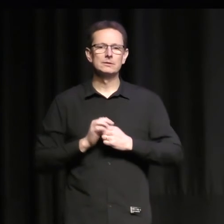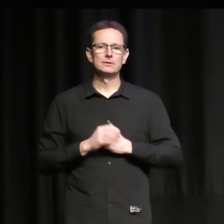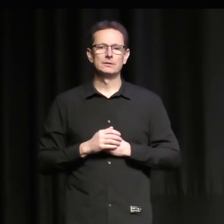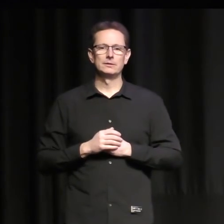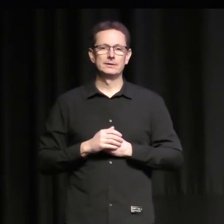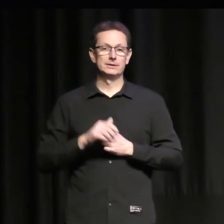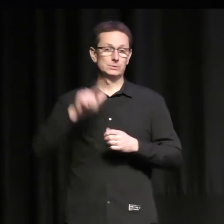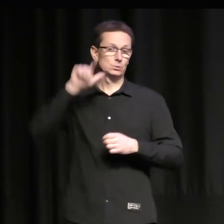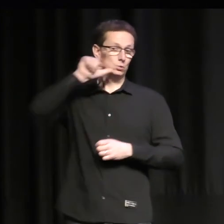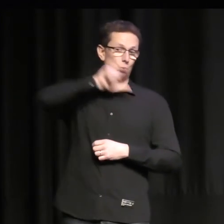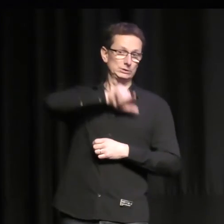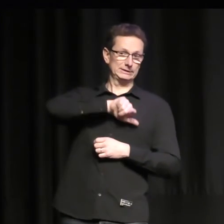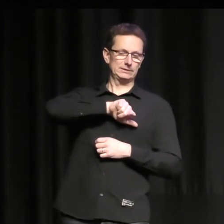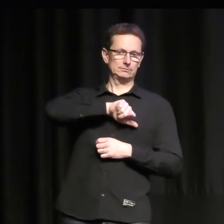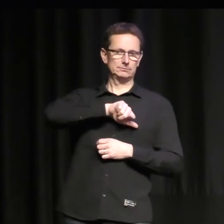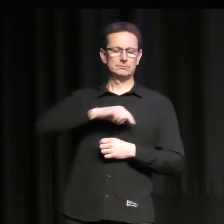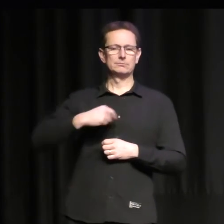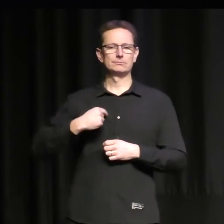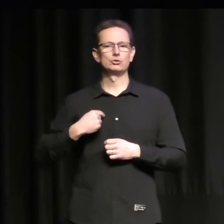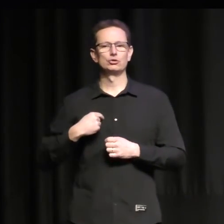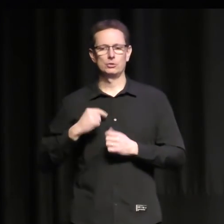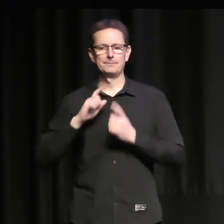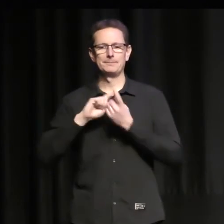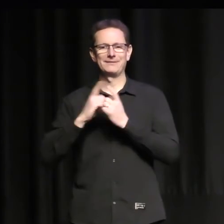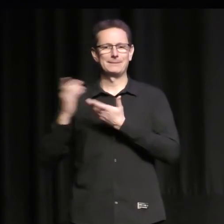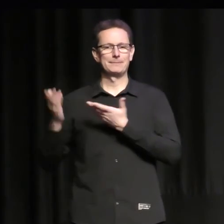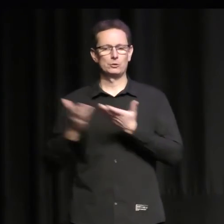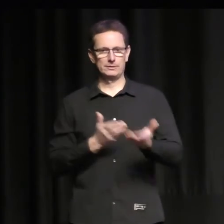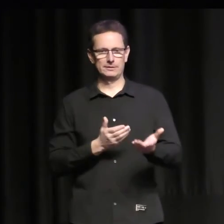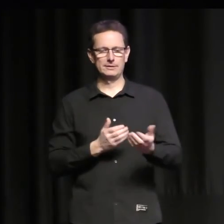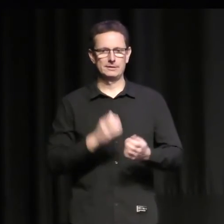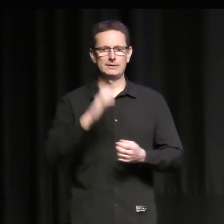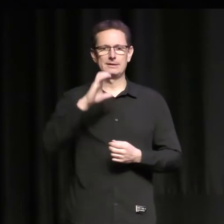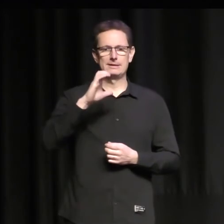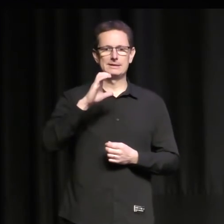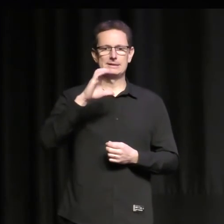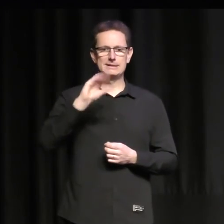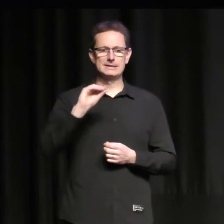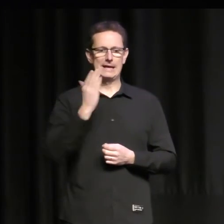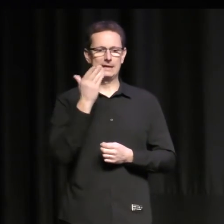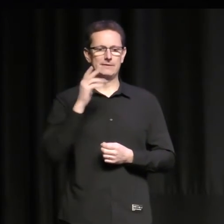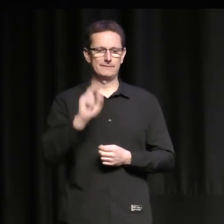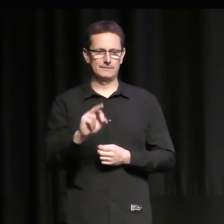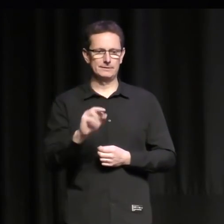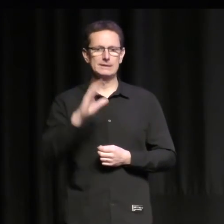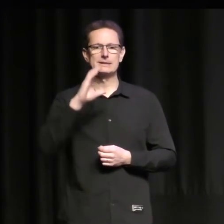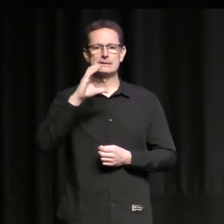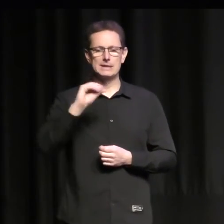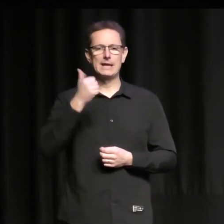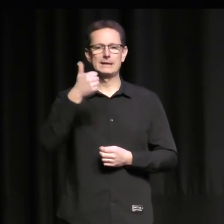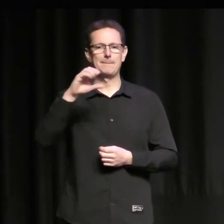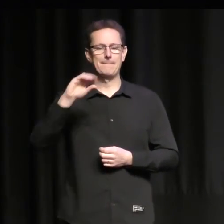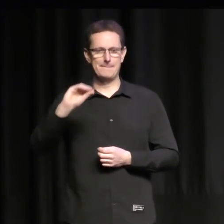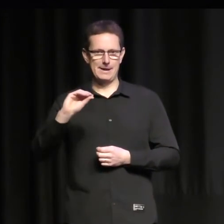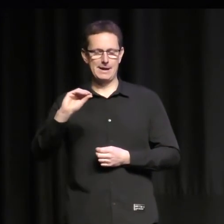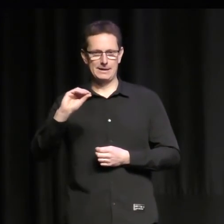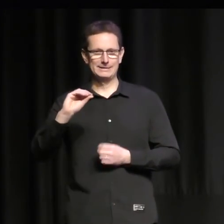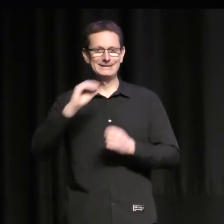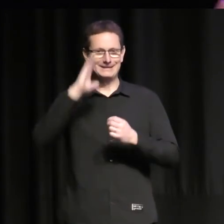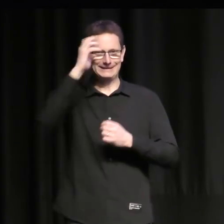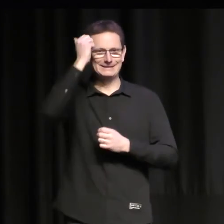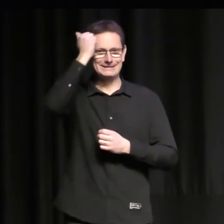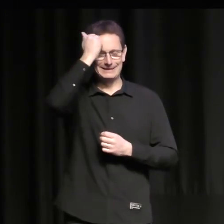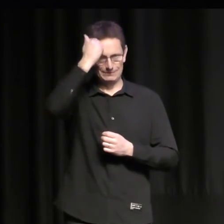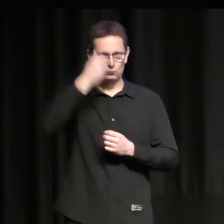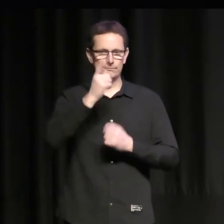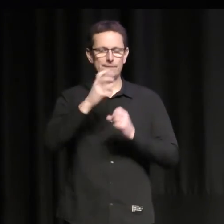7 years ago, I was invited by SEWA, the Self-Employed Women's Association of India, with whom I've been working for